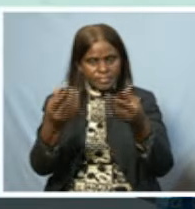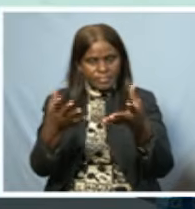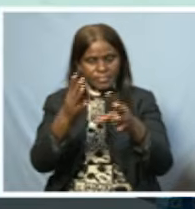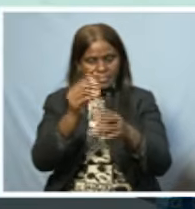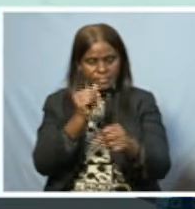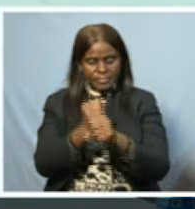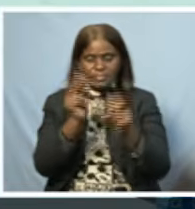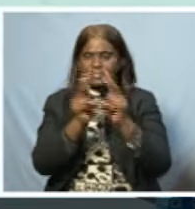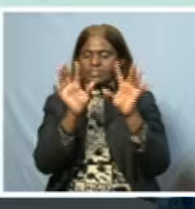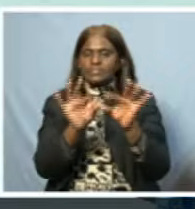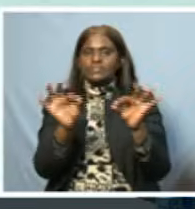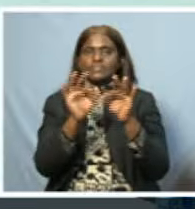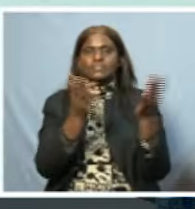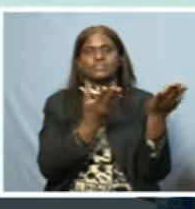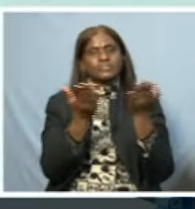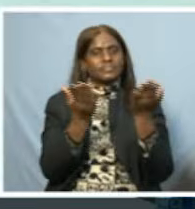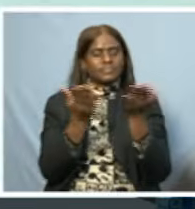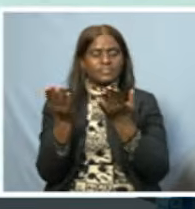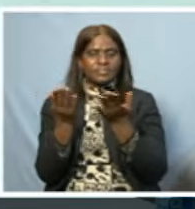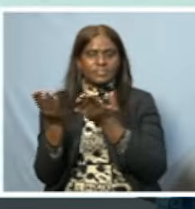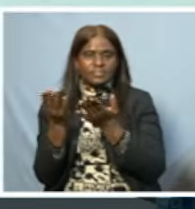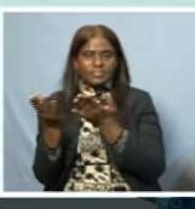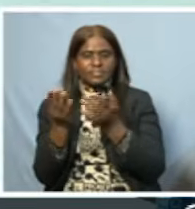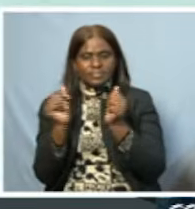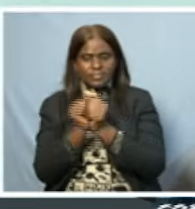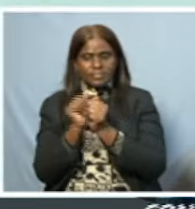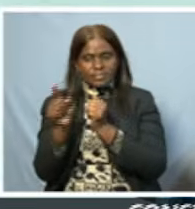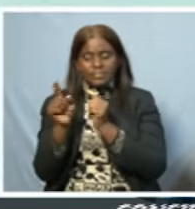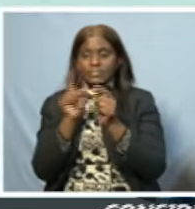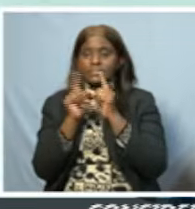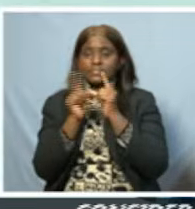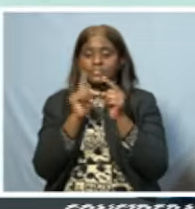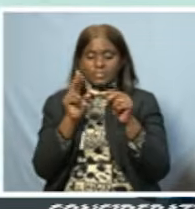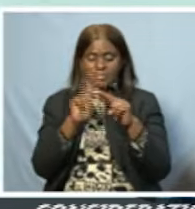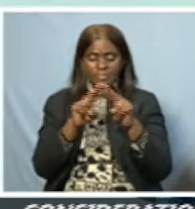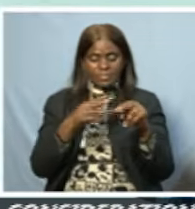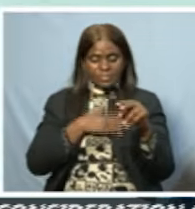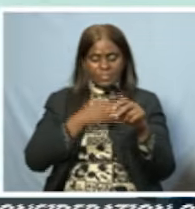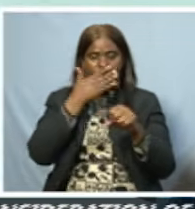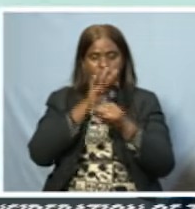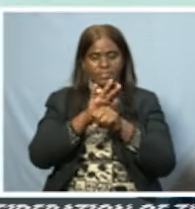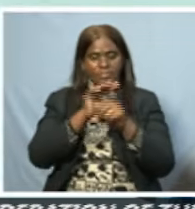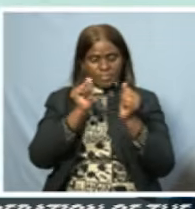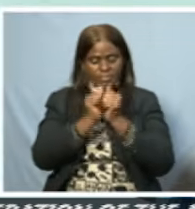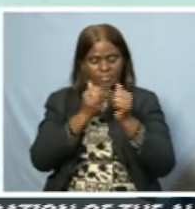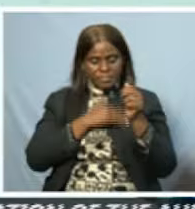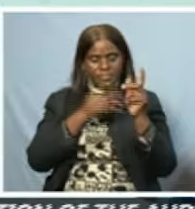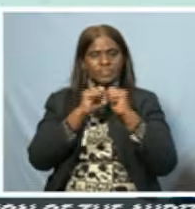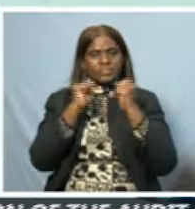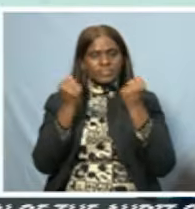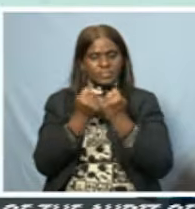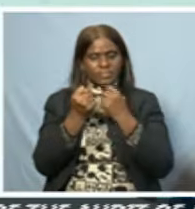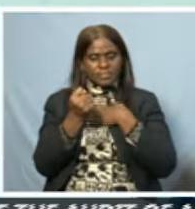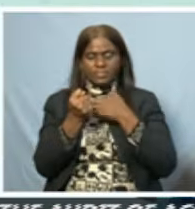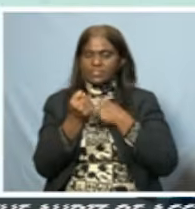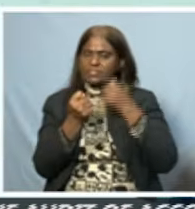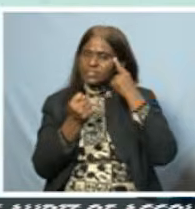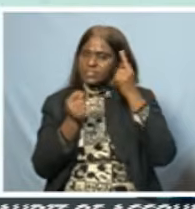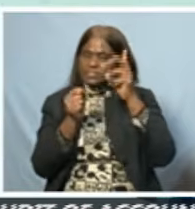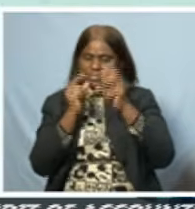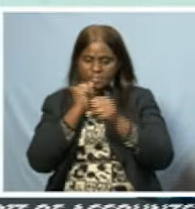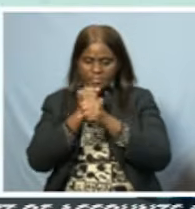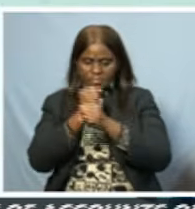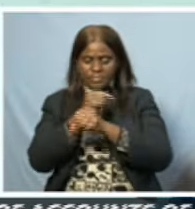receive the necessary services. With that, Chair, it's my promise that with my team, I think we'll work around